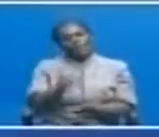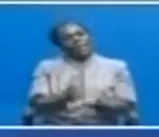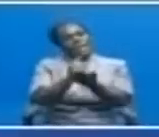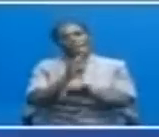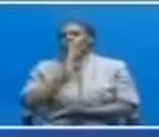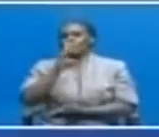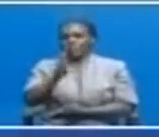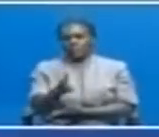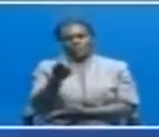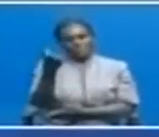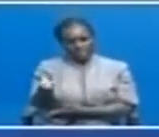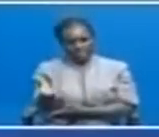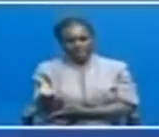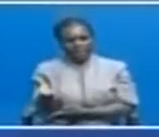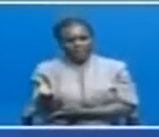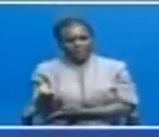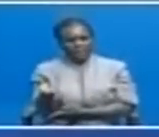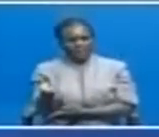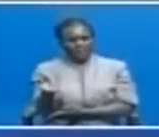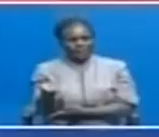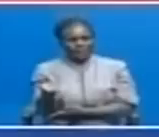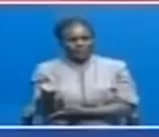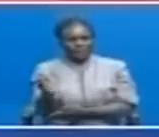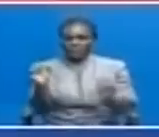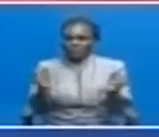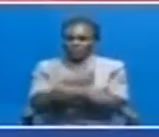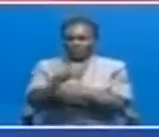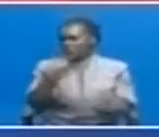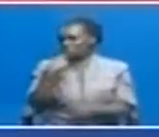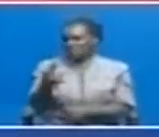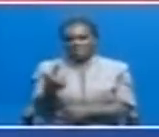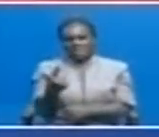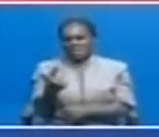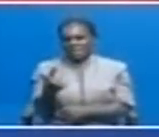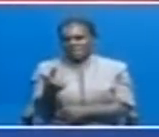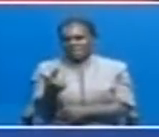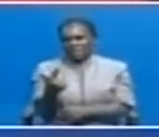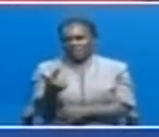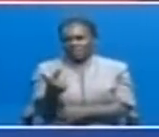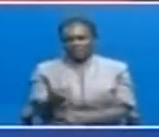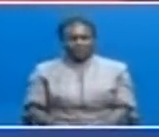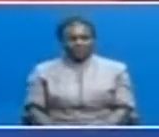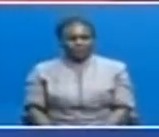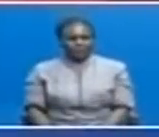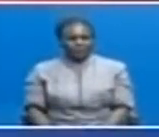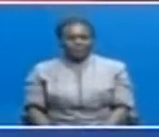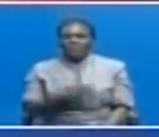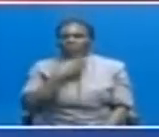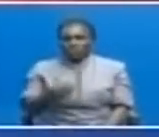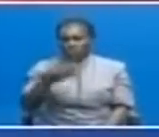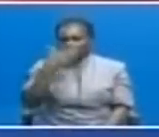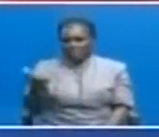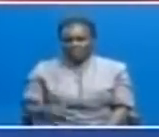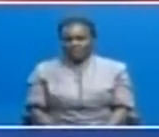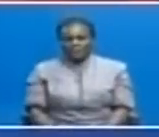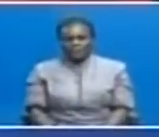to be in the podium, all these Kenyans, and we can't say which color, but we want to be there. Yes. All the very best, Mercy.